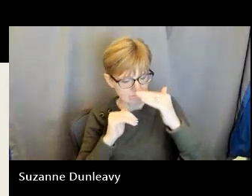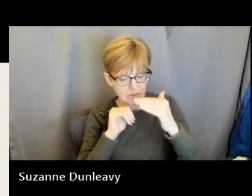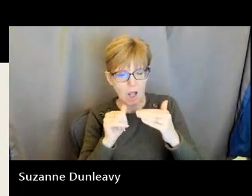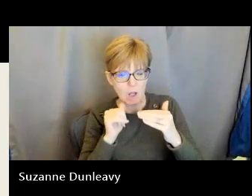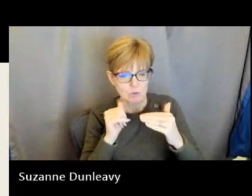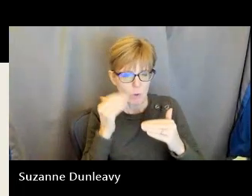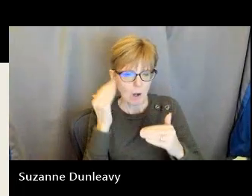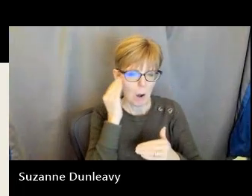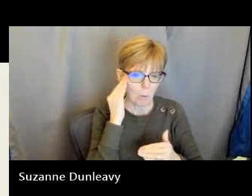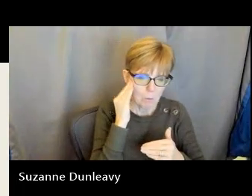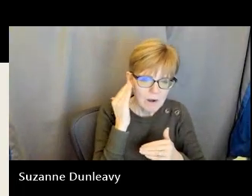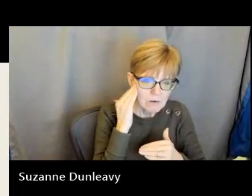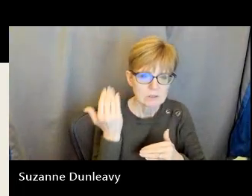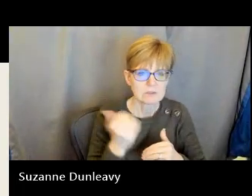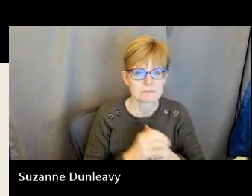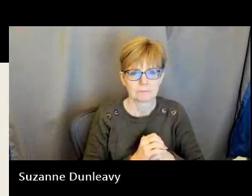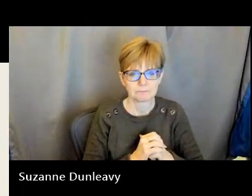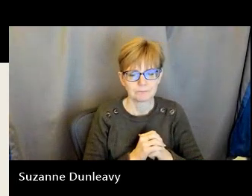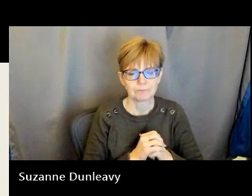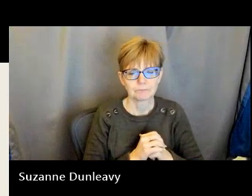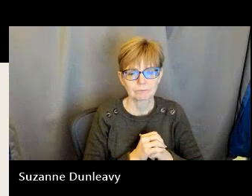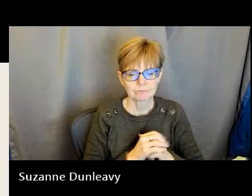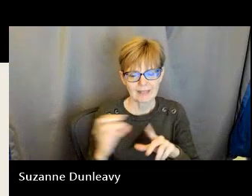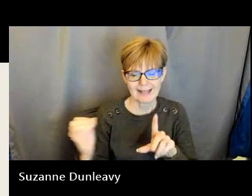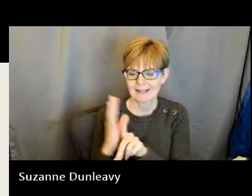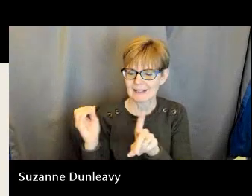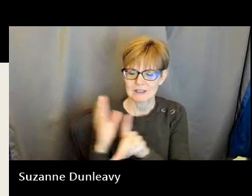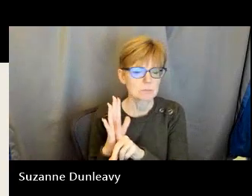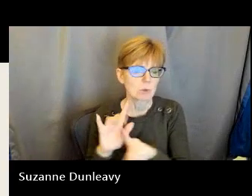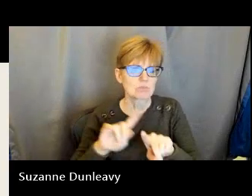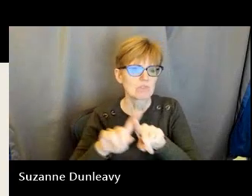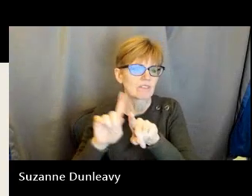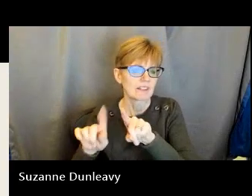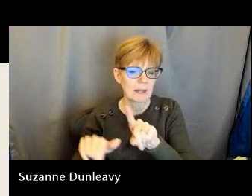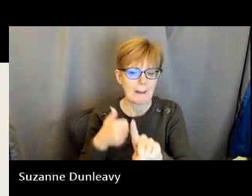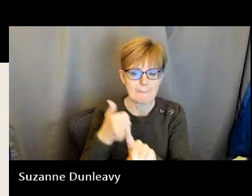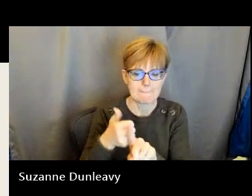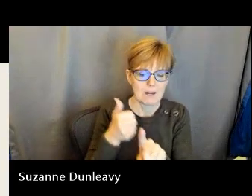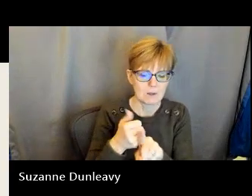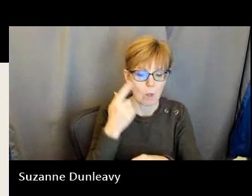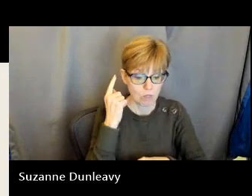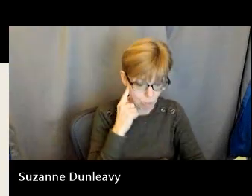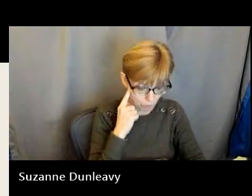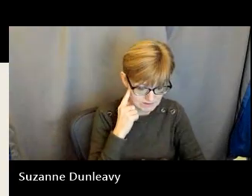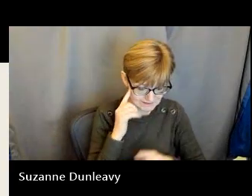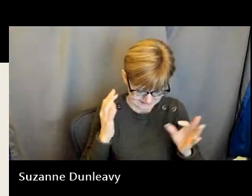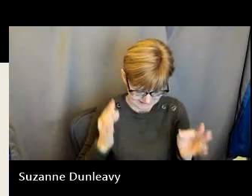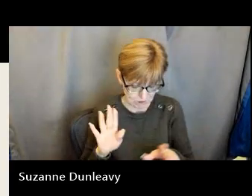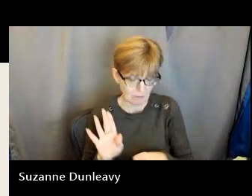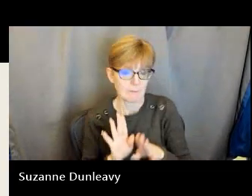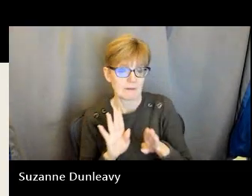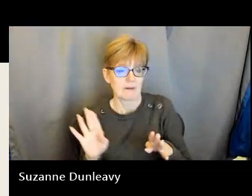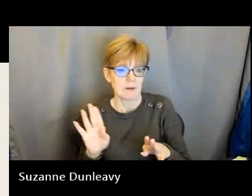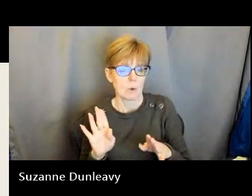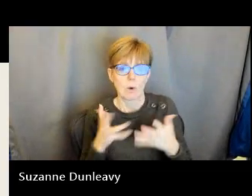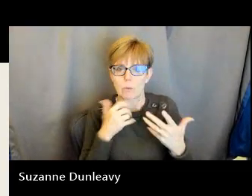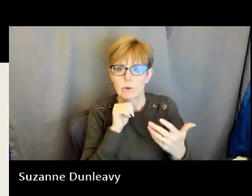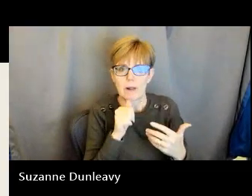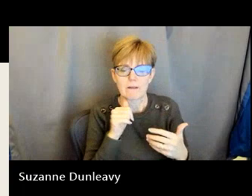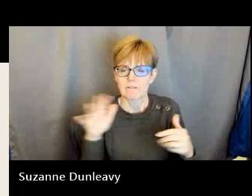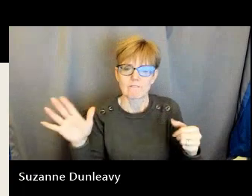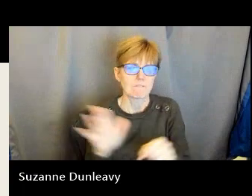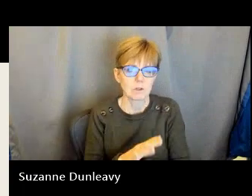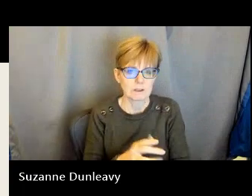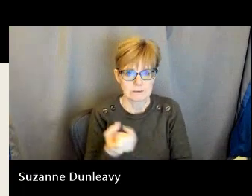we're exposed to different things. And it can impact our thoughts, decisions, and behaviors without us even being fully aware of it. I want to give one